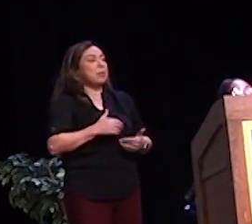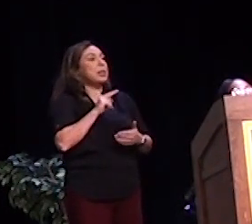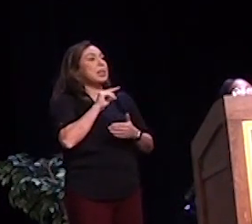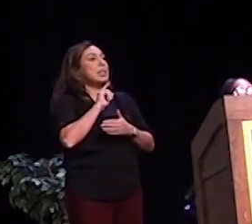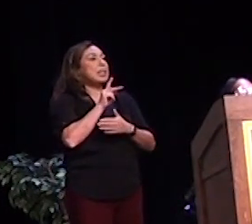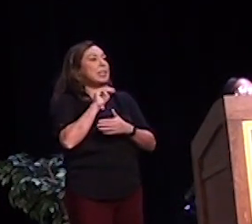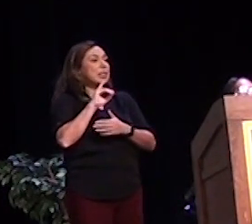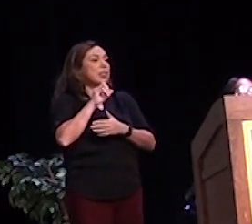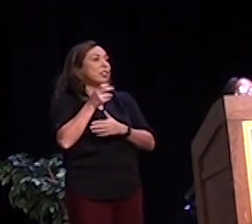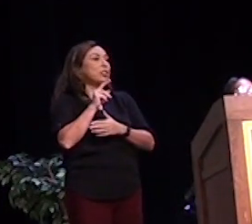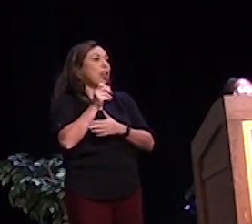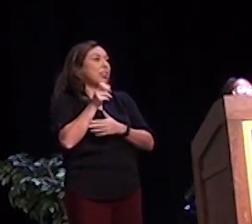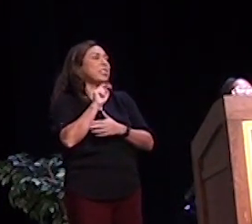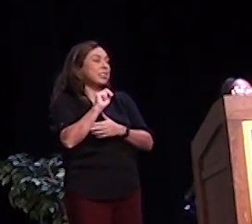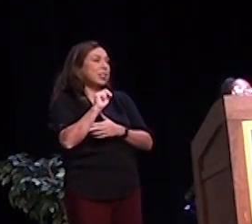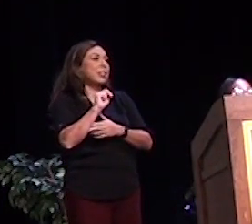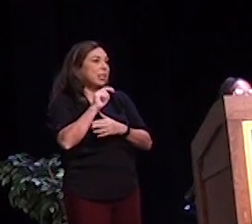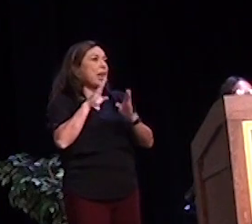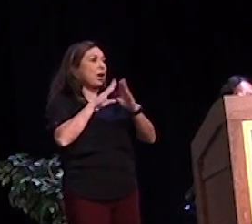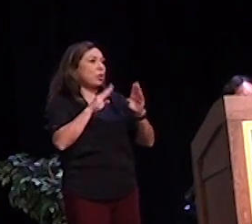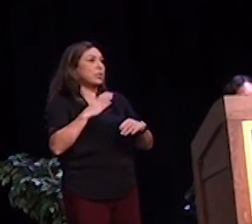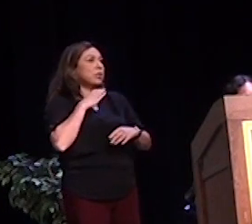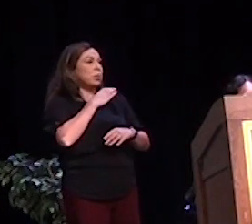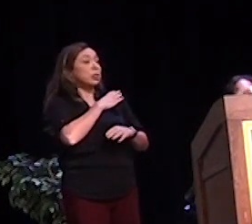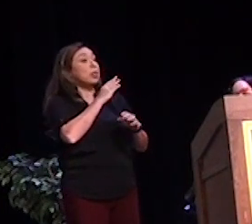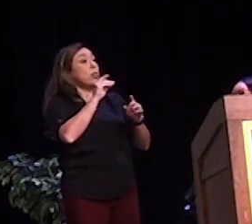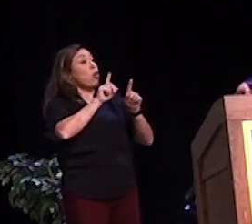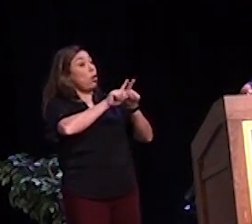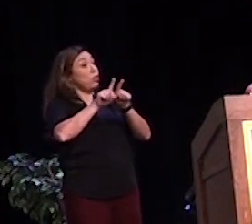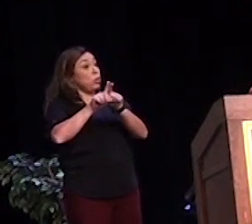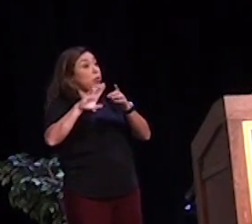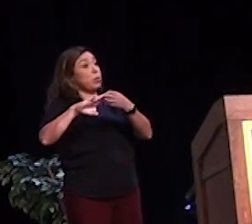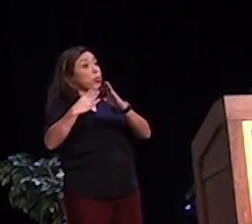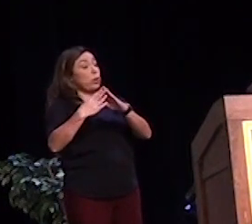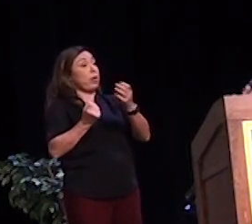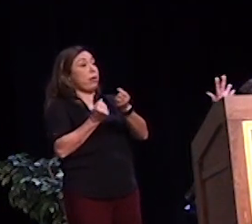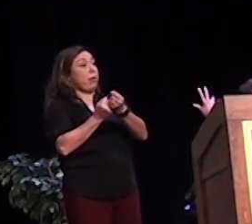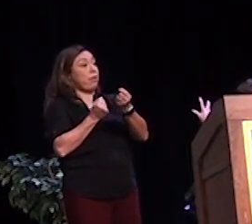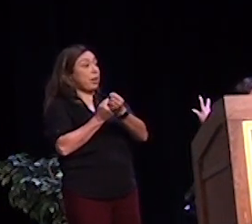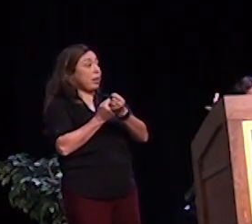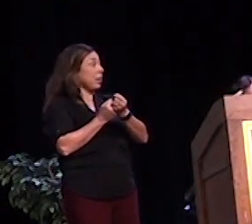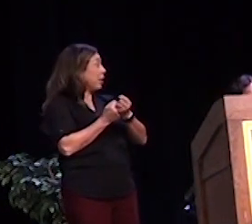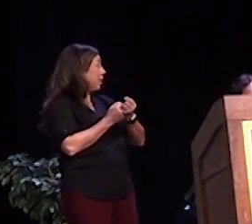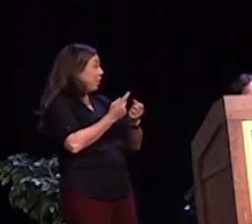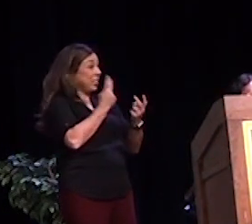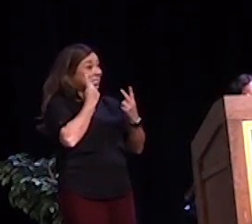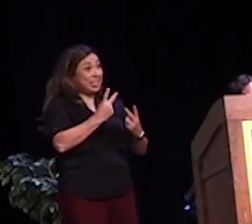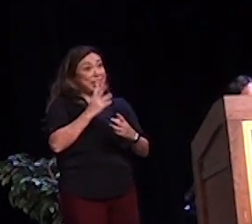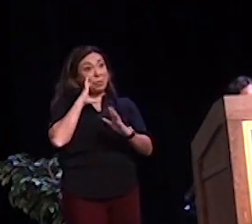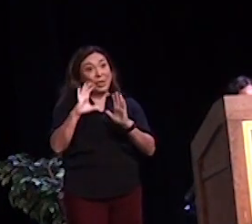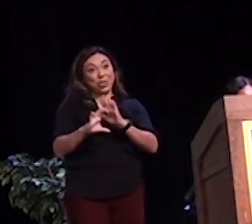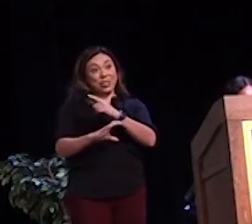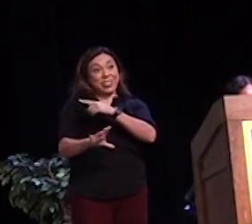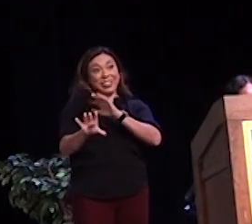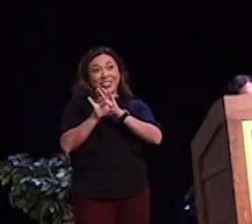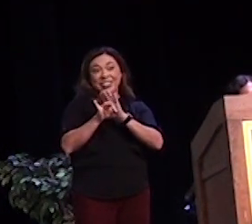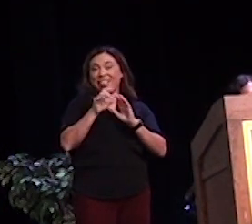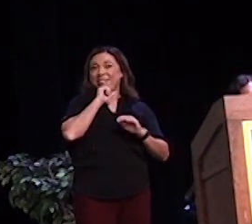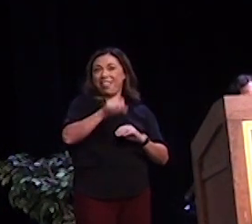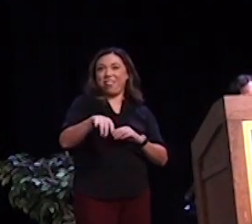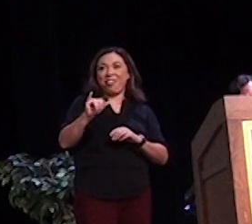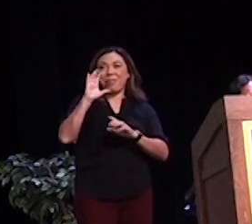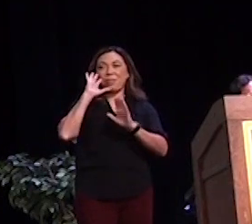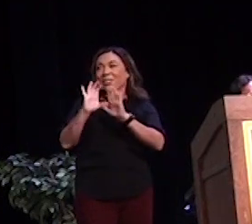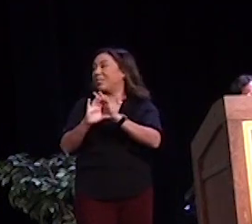am Nikki Johnson. I'm a housing commissioner. I'm also a community advocate. And y'all see the picture back there that they chose. Look at